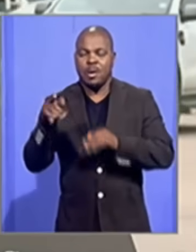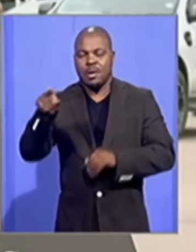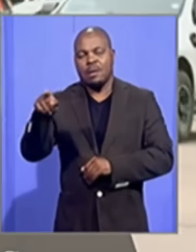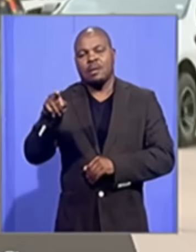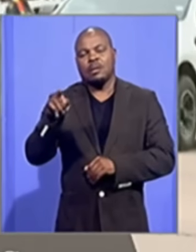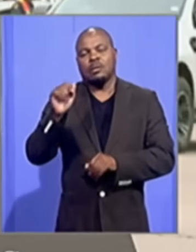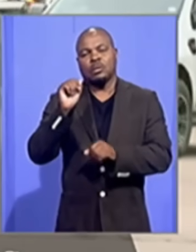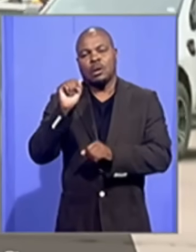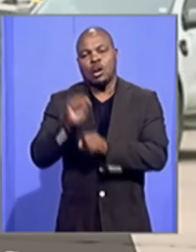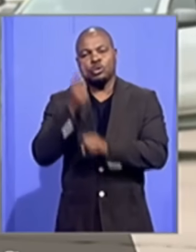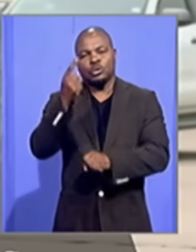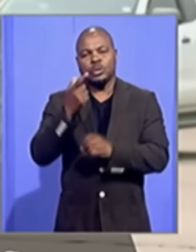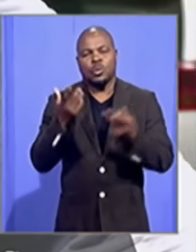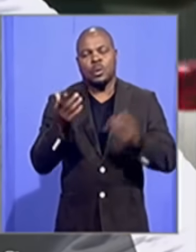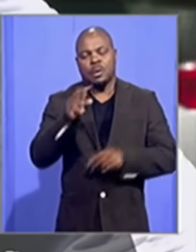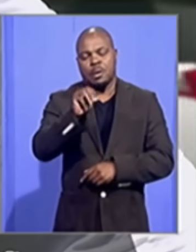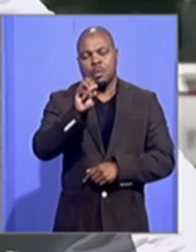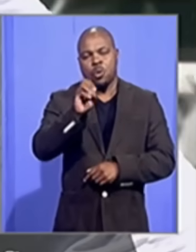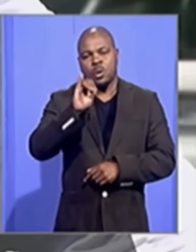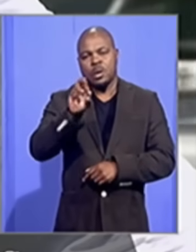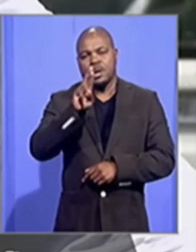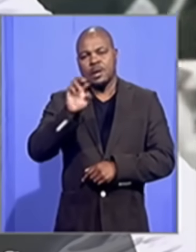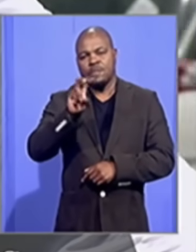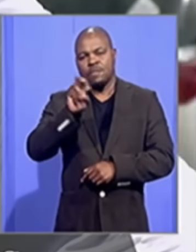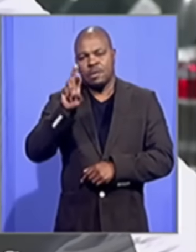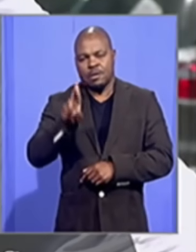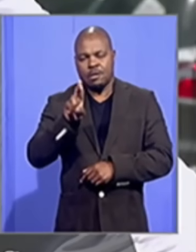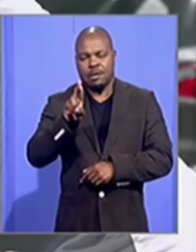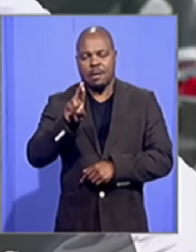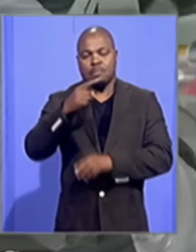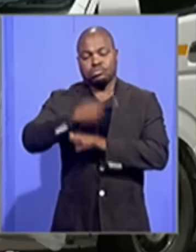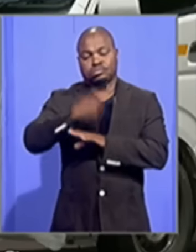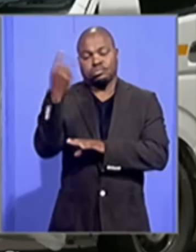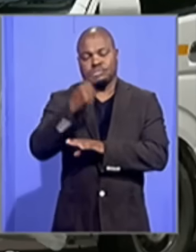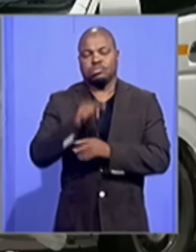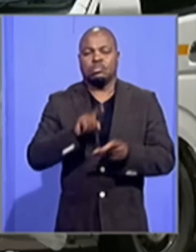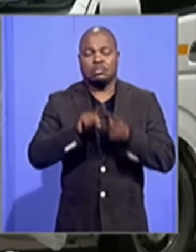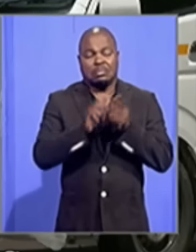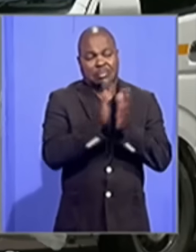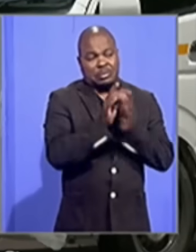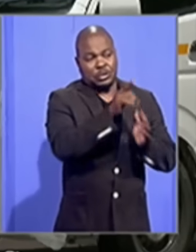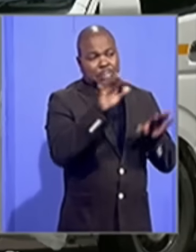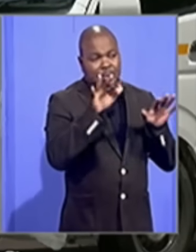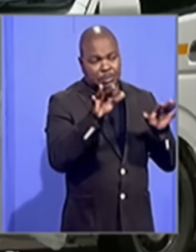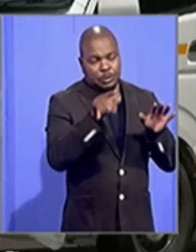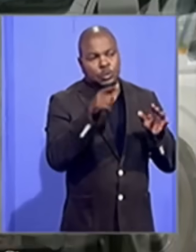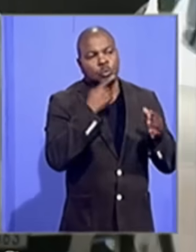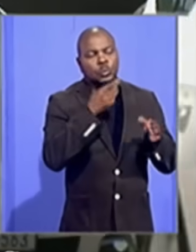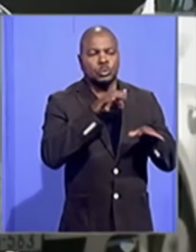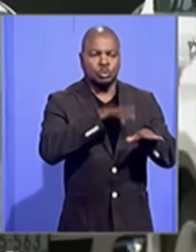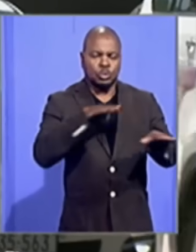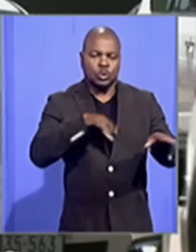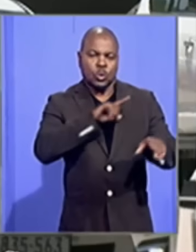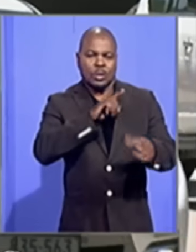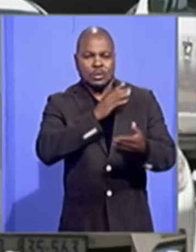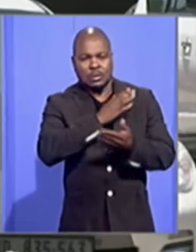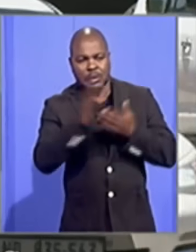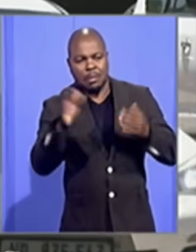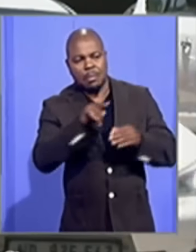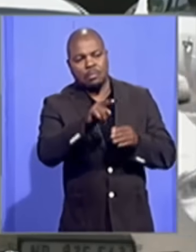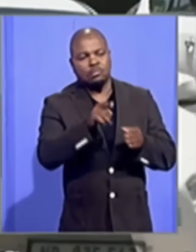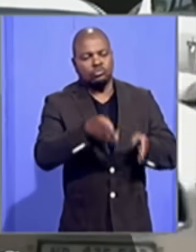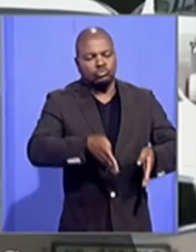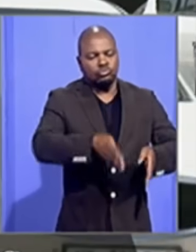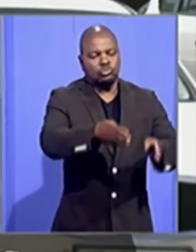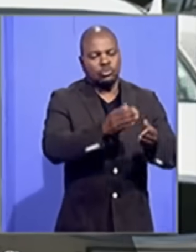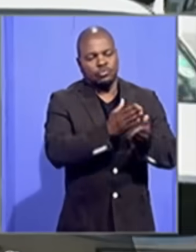fa e sa le mo mosong wa gompieno. Go ikuela go bakgweetsi go ipaakanyetsa pharakano le go diega jaaka go na le dikgaolo tse dingwe tsa mmila tse di